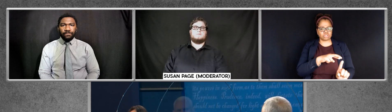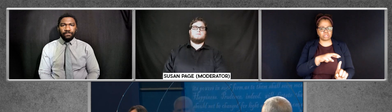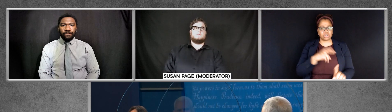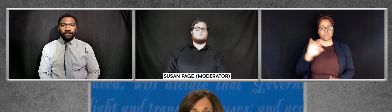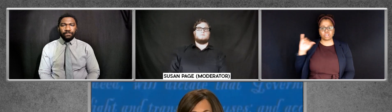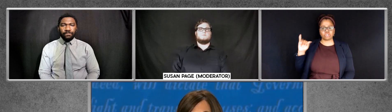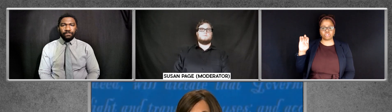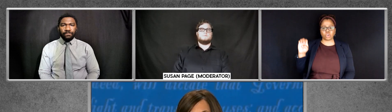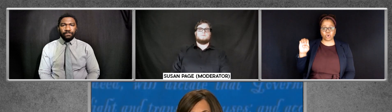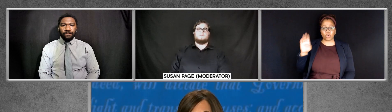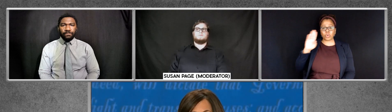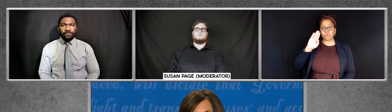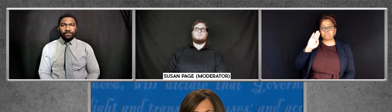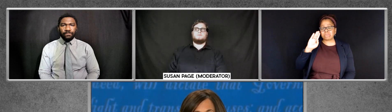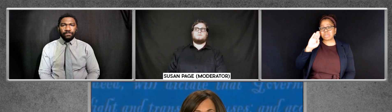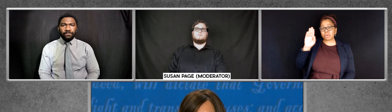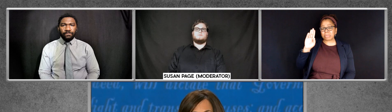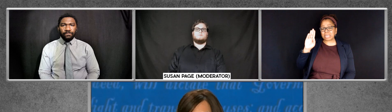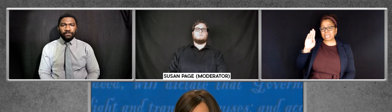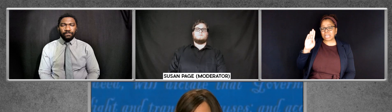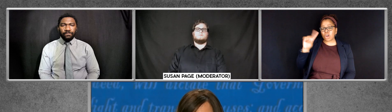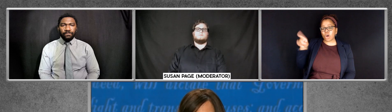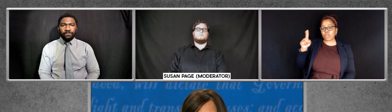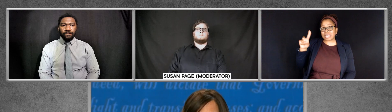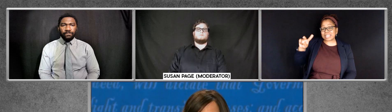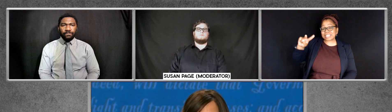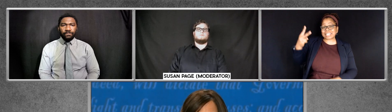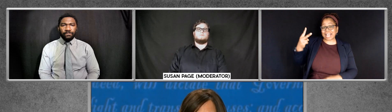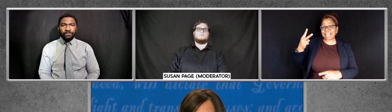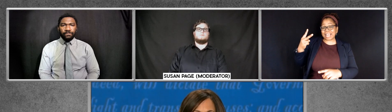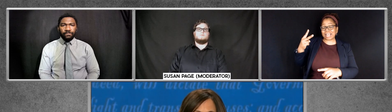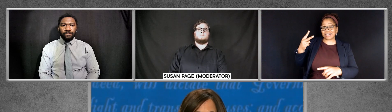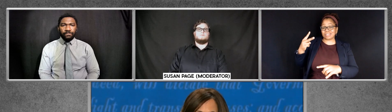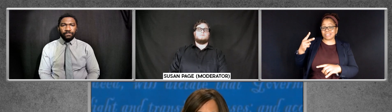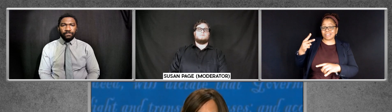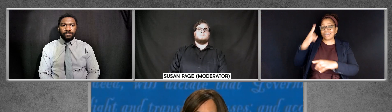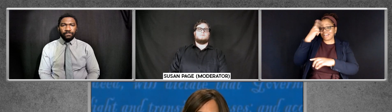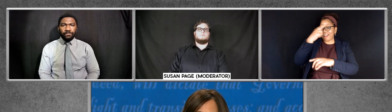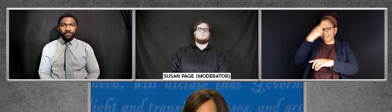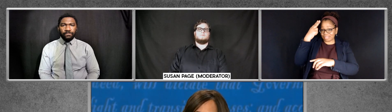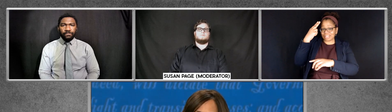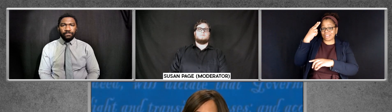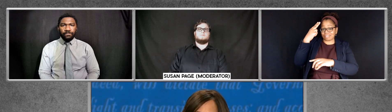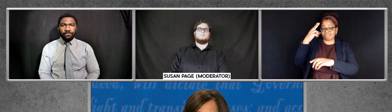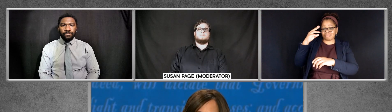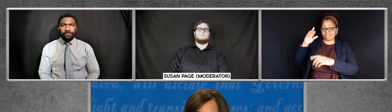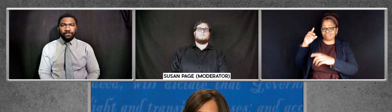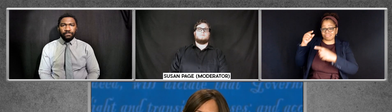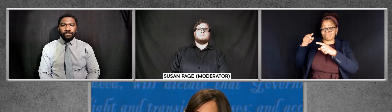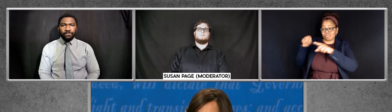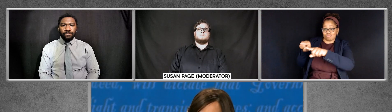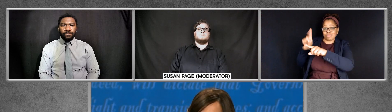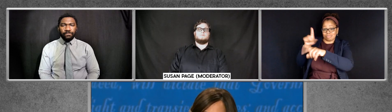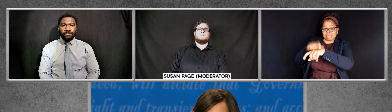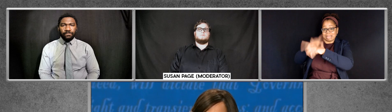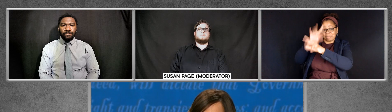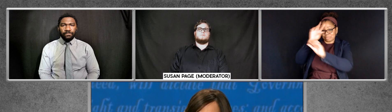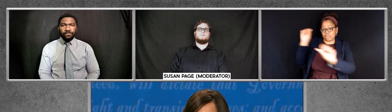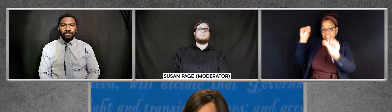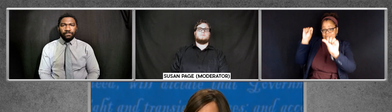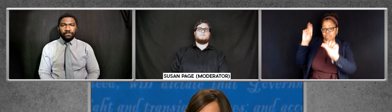be only the second practicing Catholic as President of the United States. On the issue